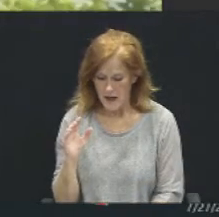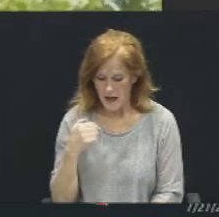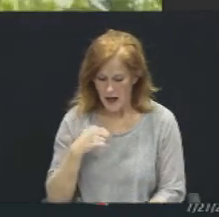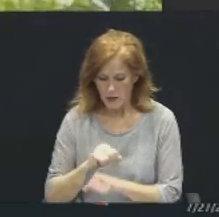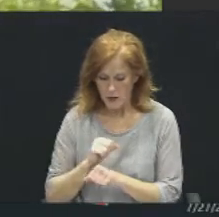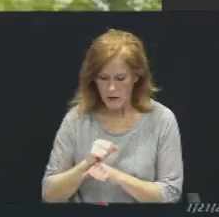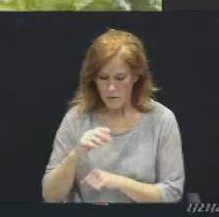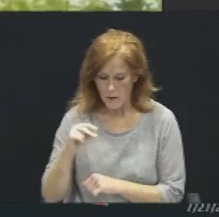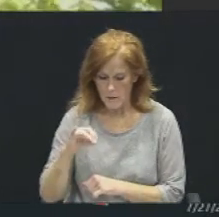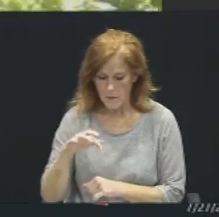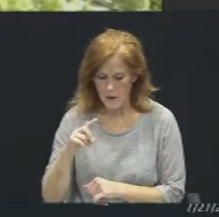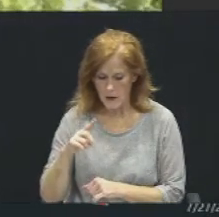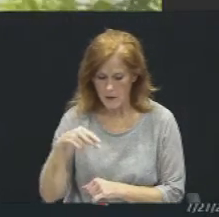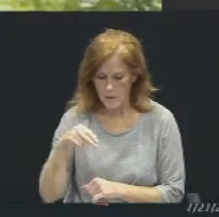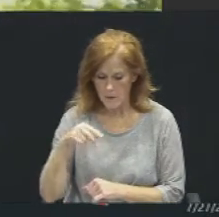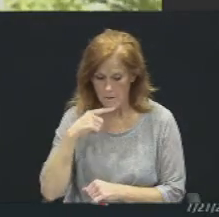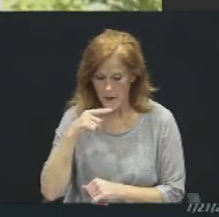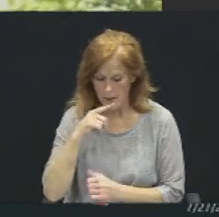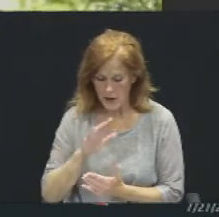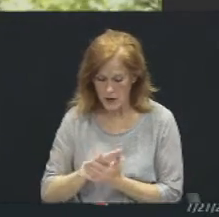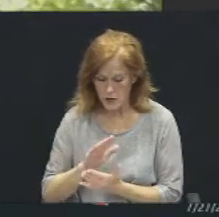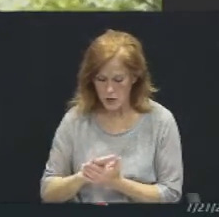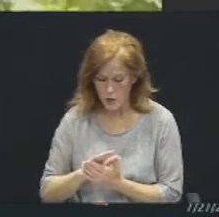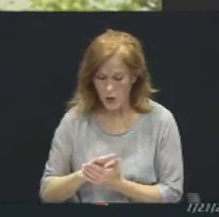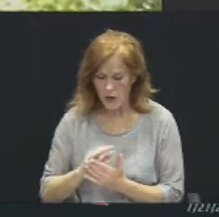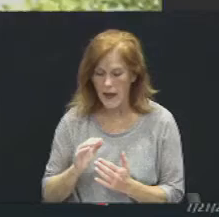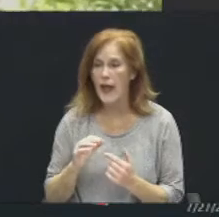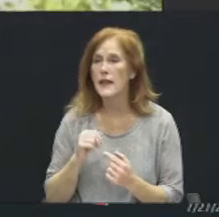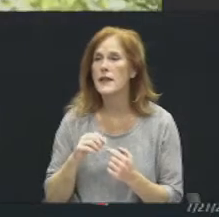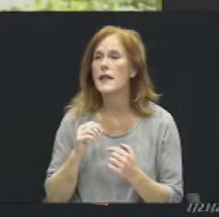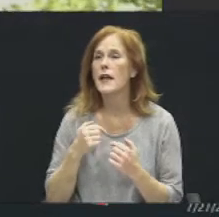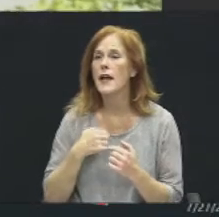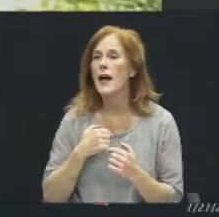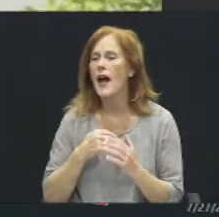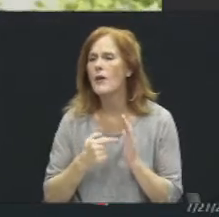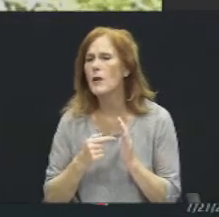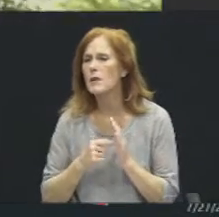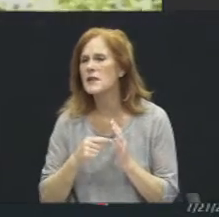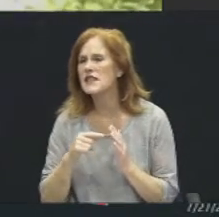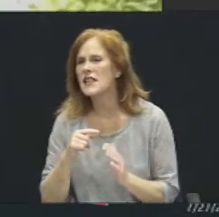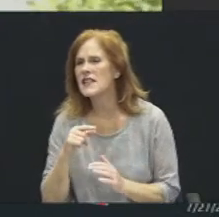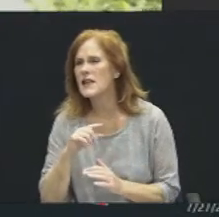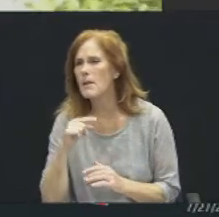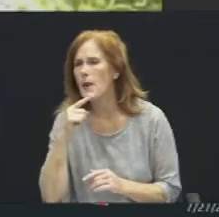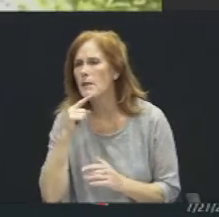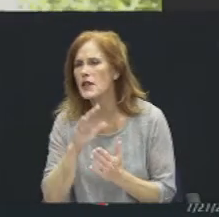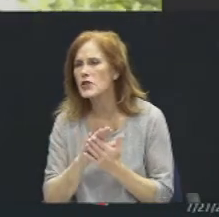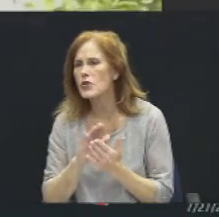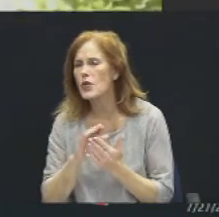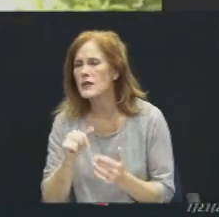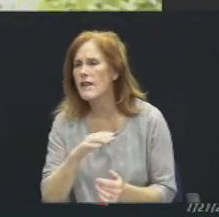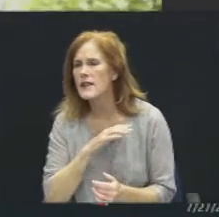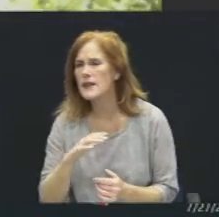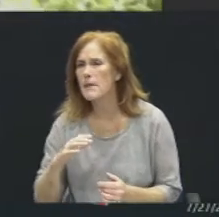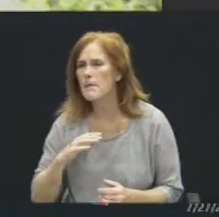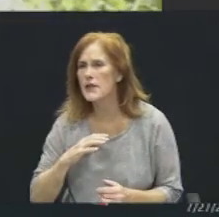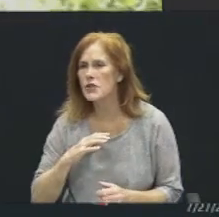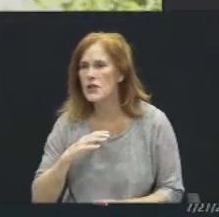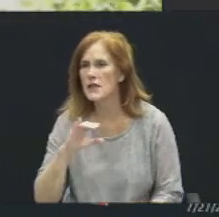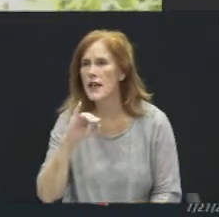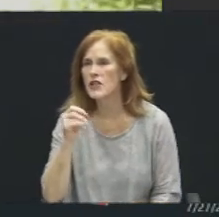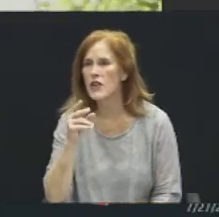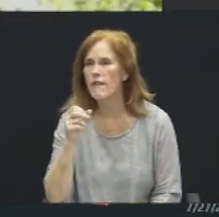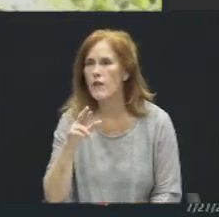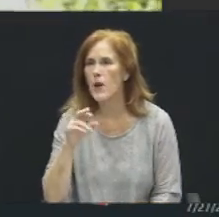Millard Public Schools. I am a special education program facilitator, and I represent Millard Public Schools on this commission.